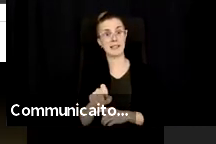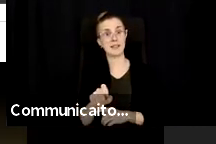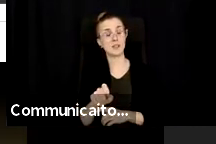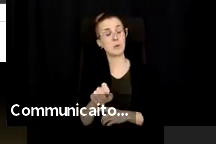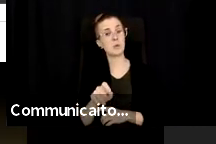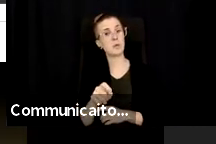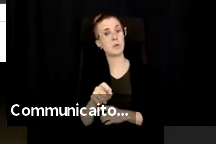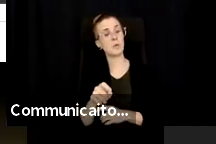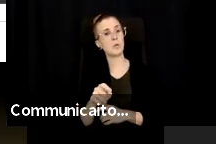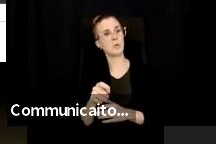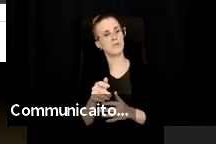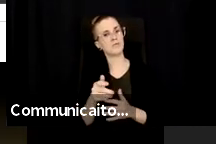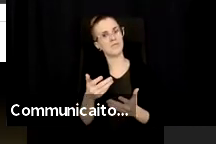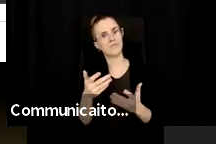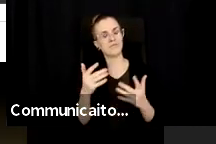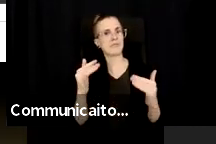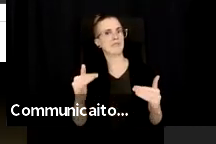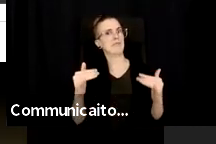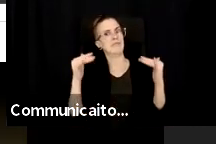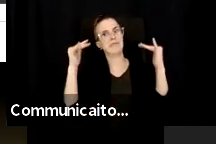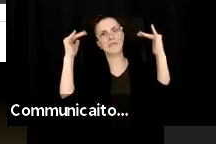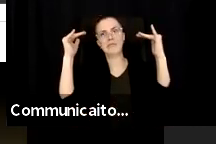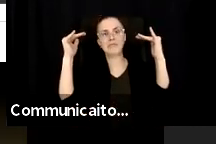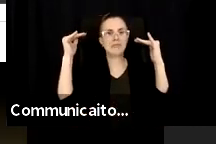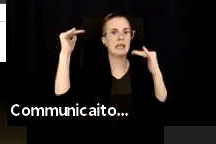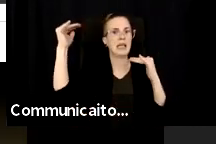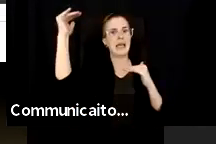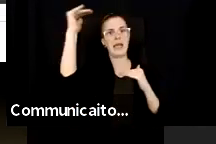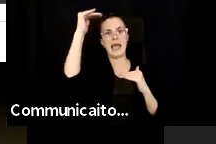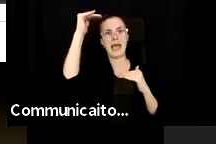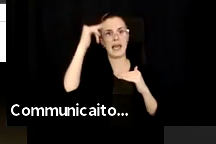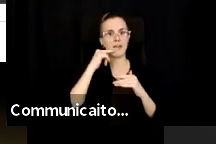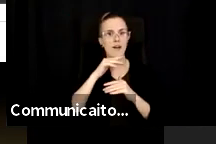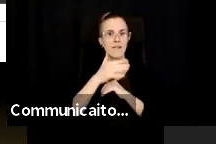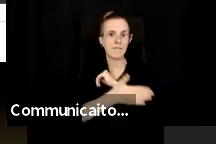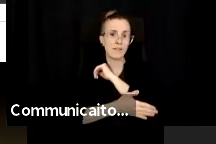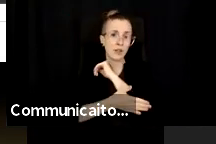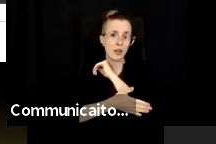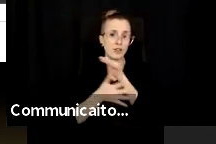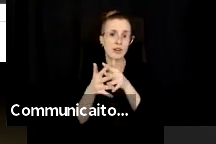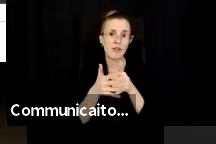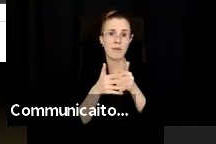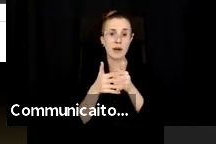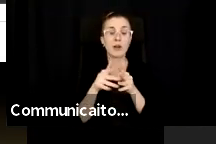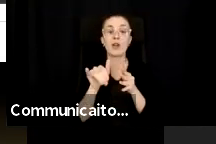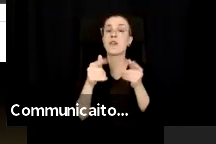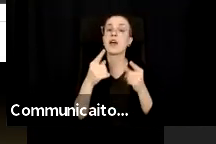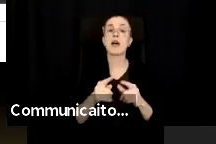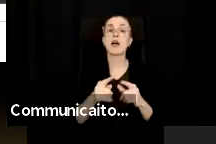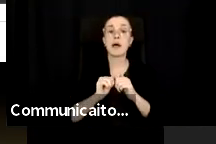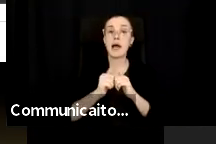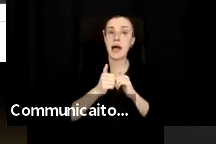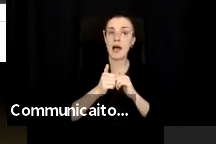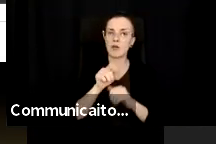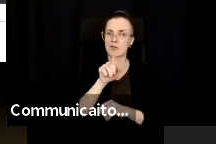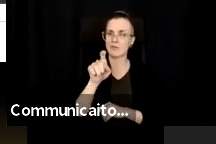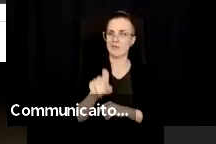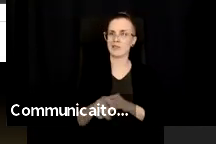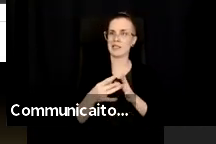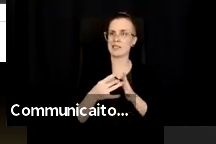nation. And that happened because Texas leadership stepped